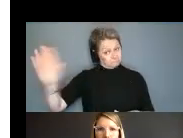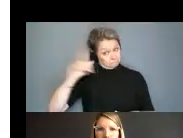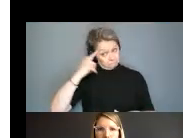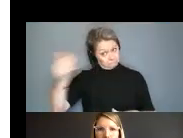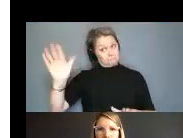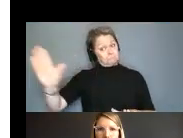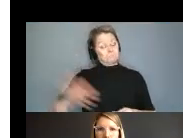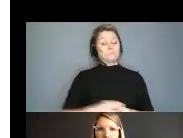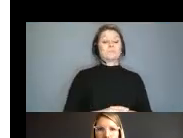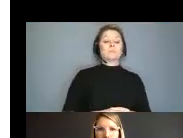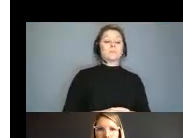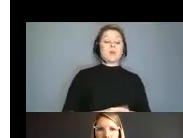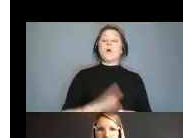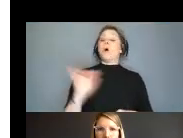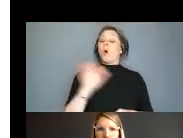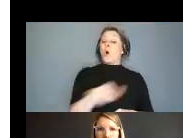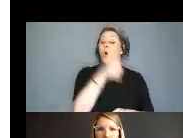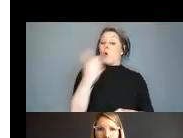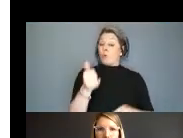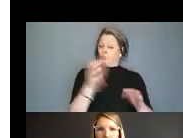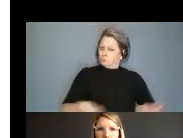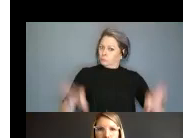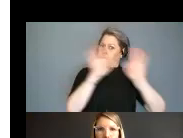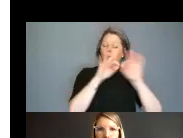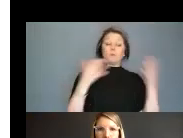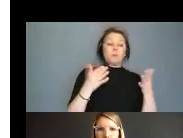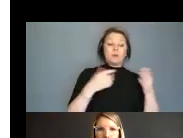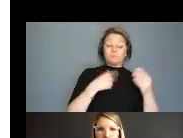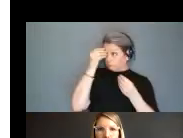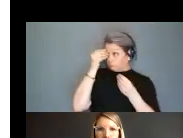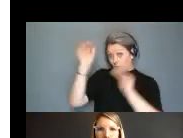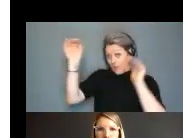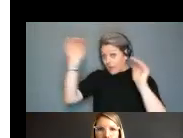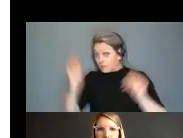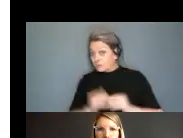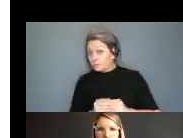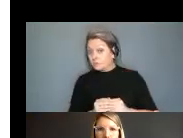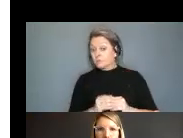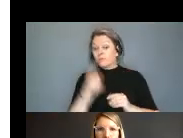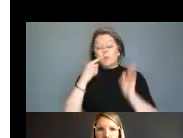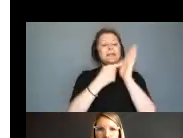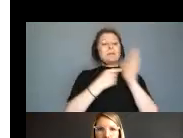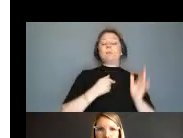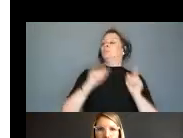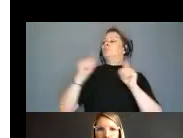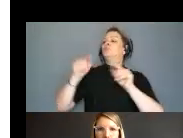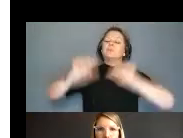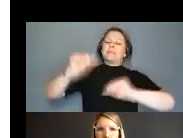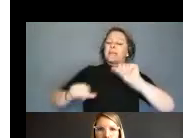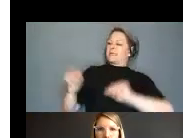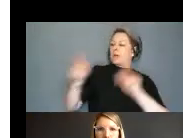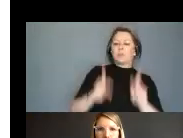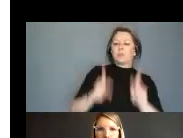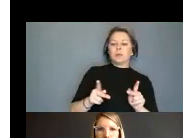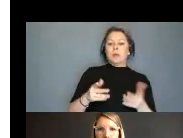informed the adult? So even though I as a social worker going in to assess capacity, I think maybe this person doesn't